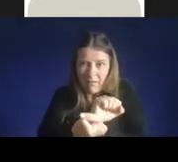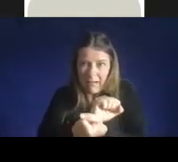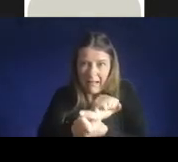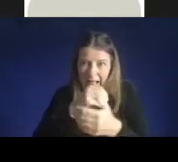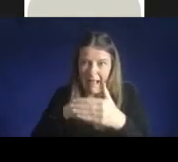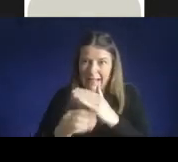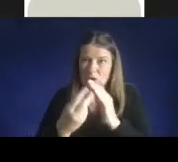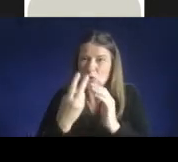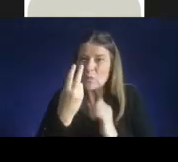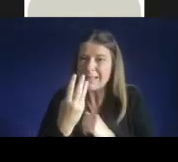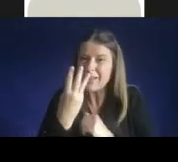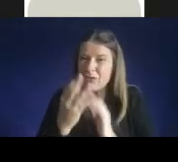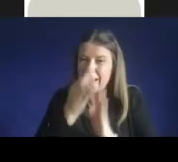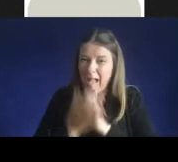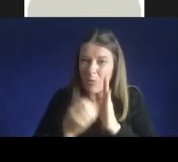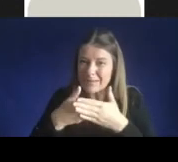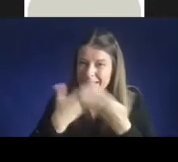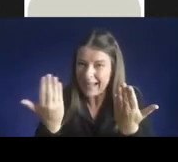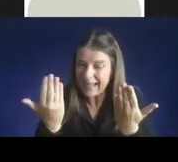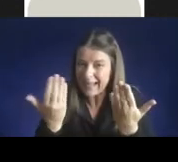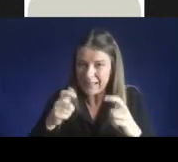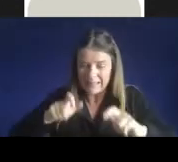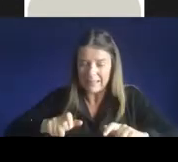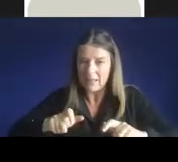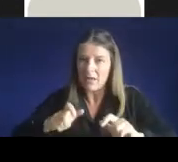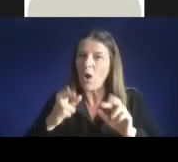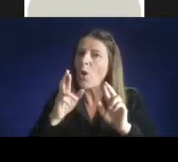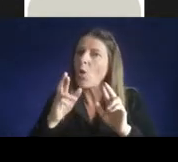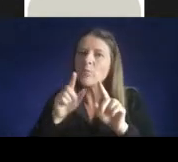Just hope you never end up there.